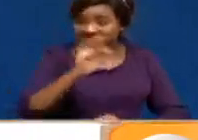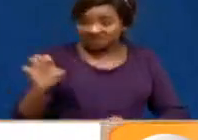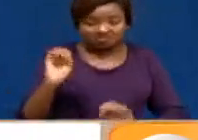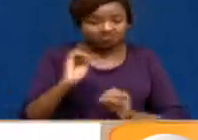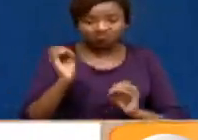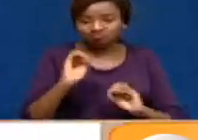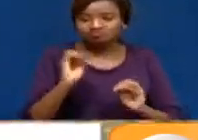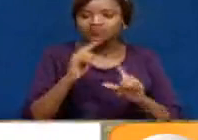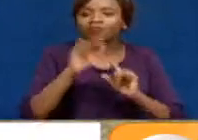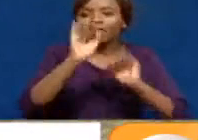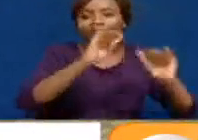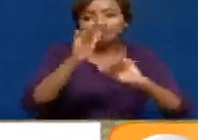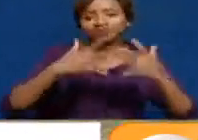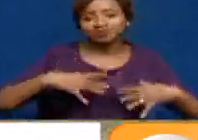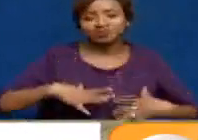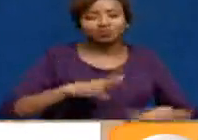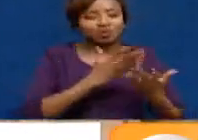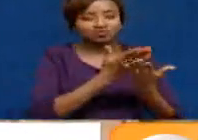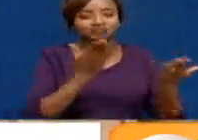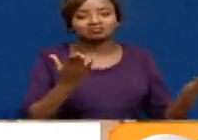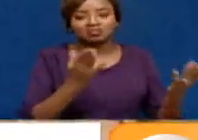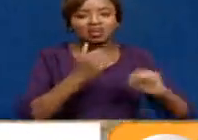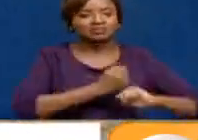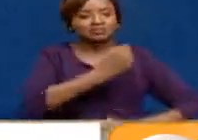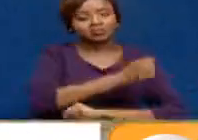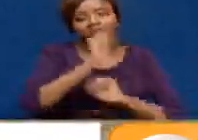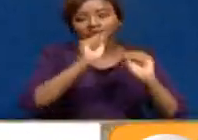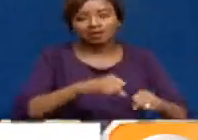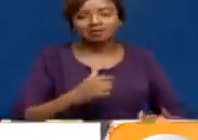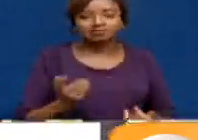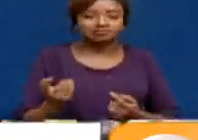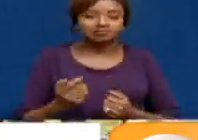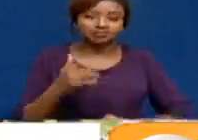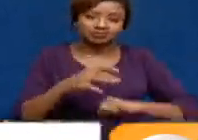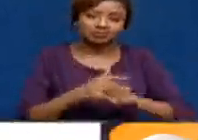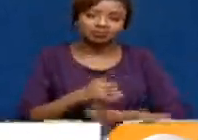on well wishers to come forward and help the needy student. Safi Godana Mamo, Citizen TV.